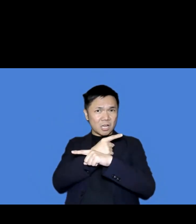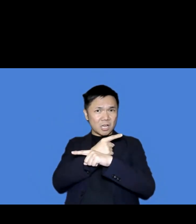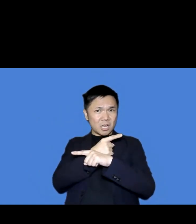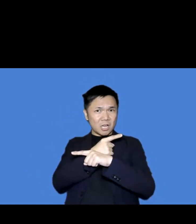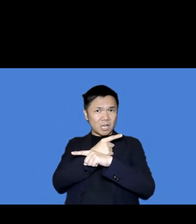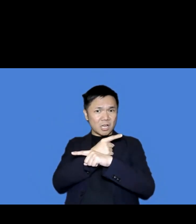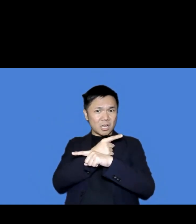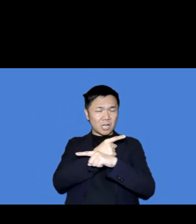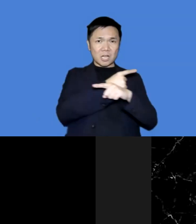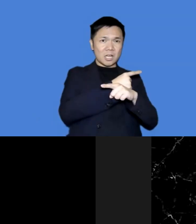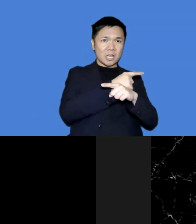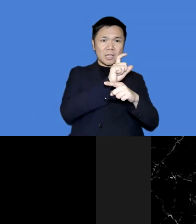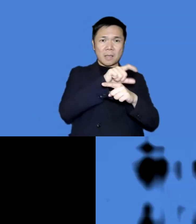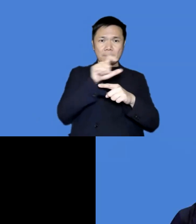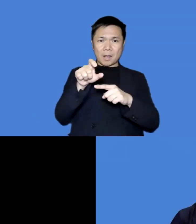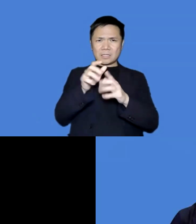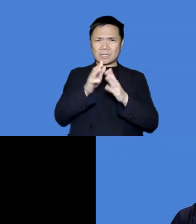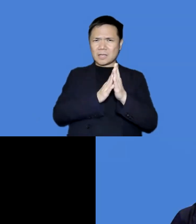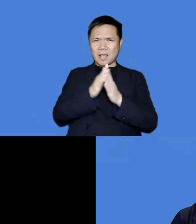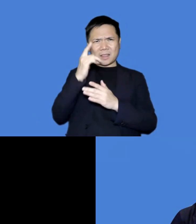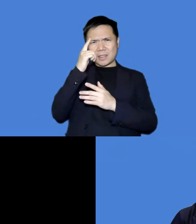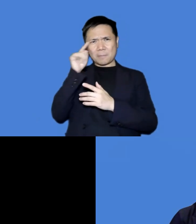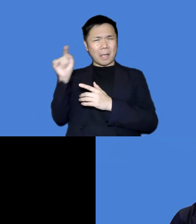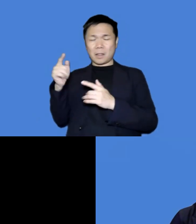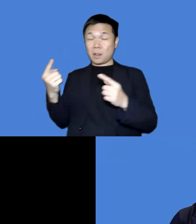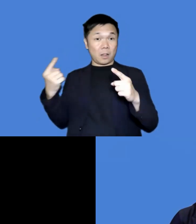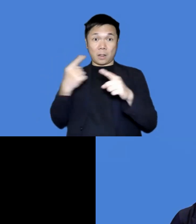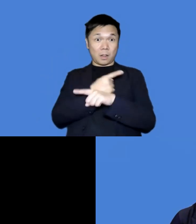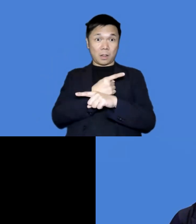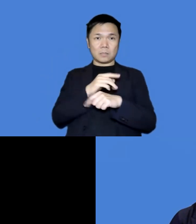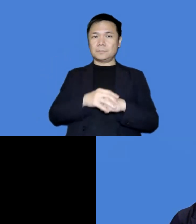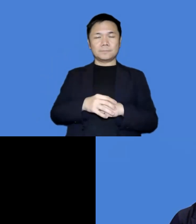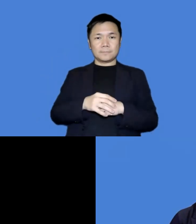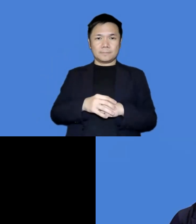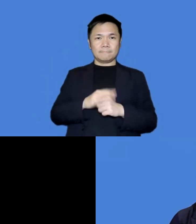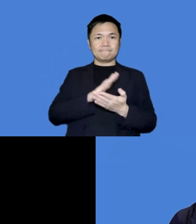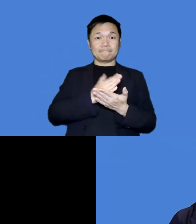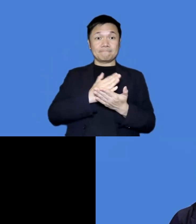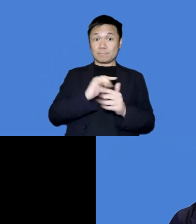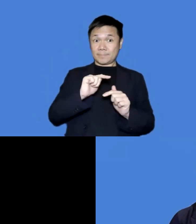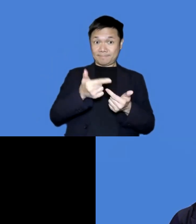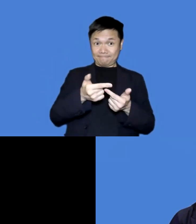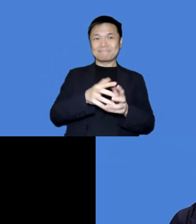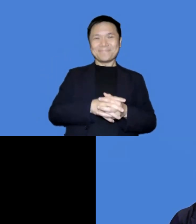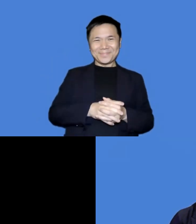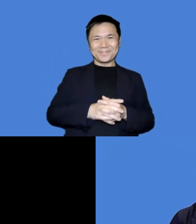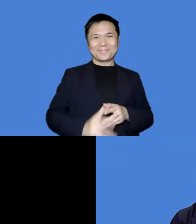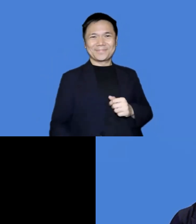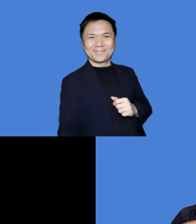this is Nepali interpreter. I think my co-host is... I can hear Yusra just fine. Thank